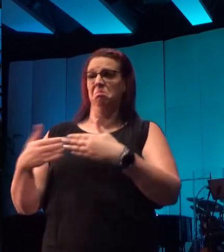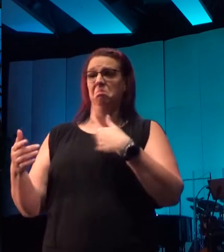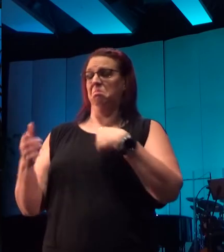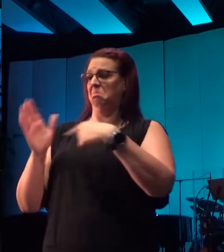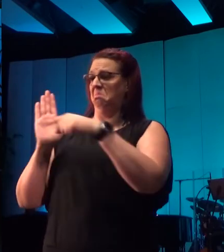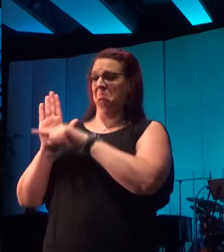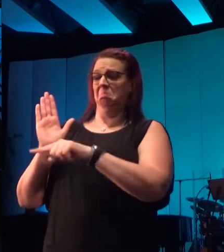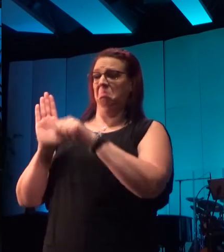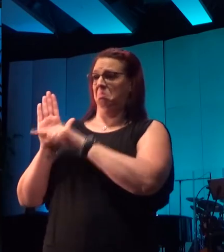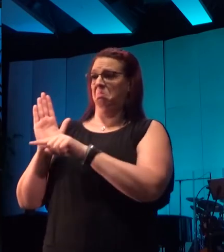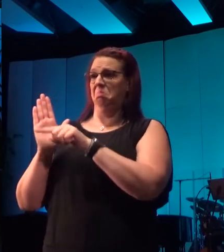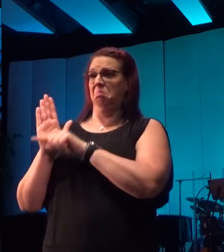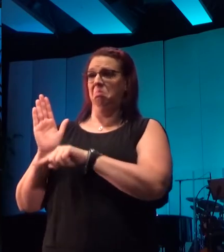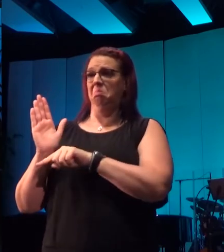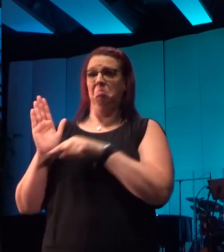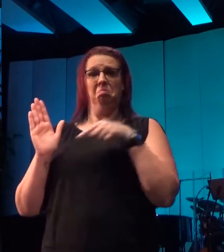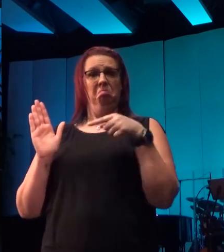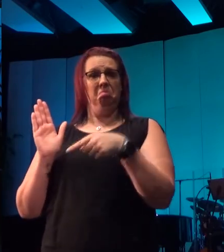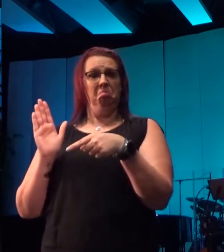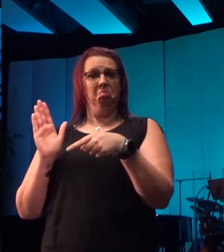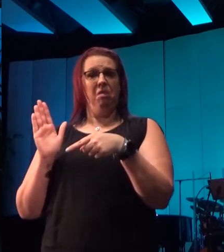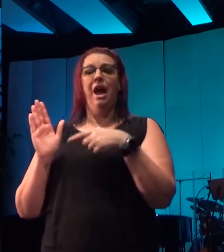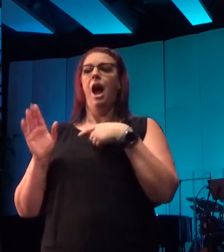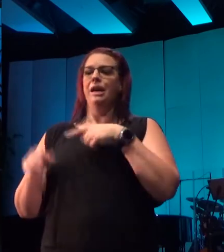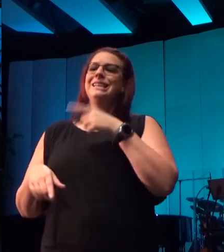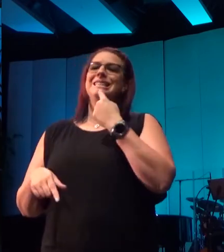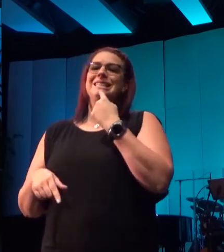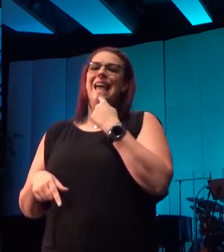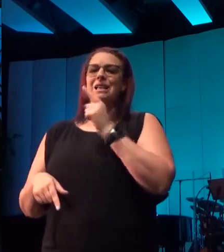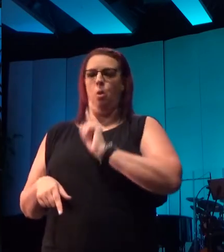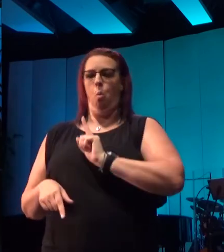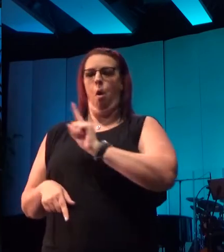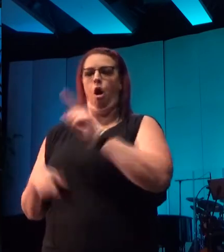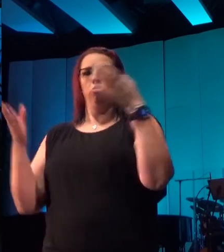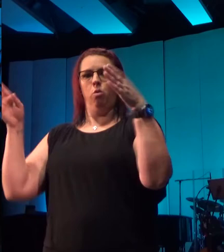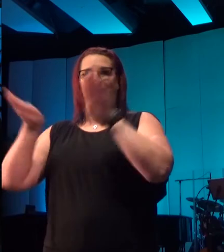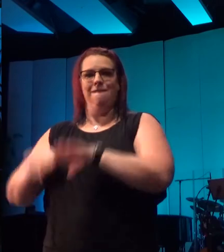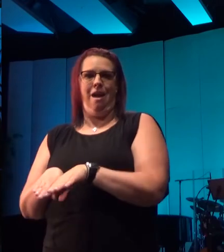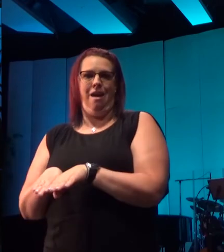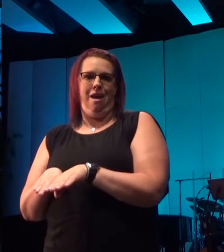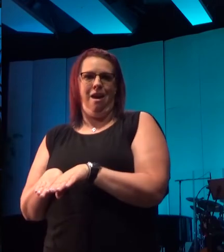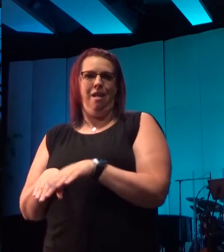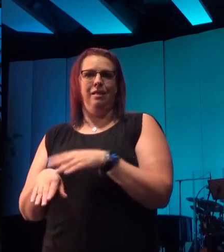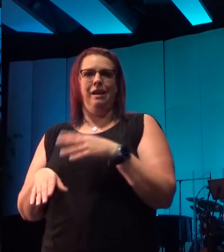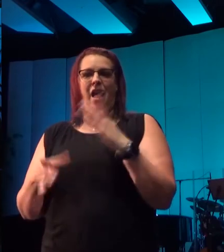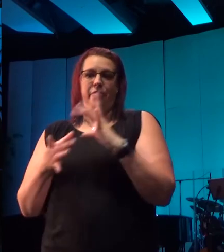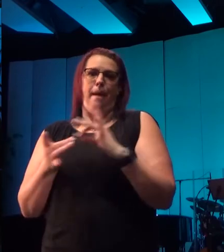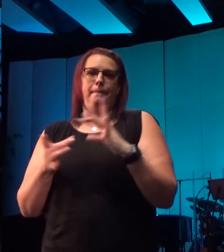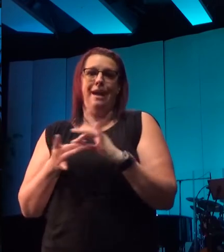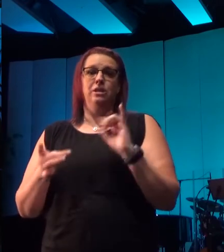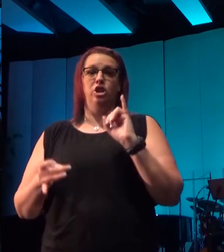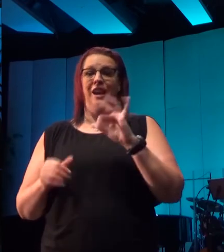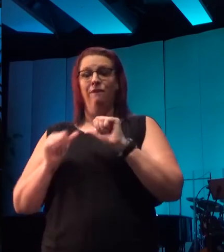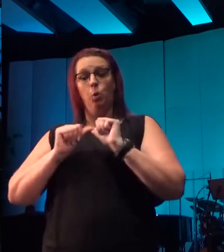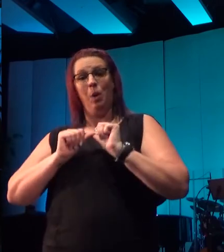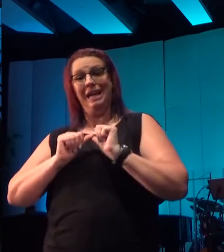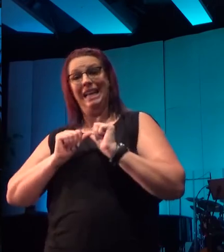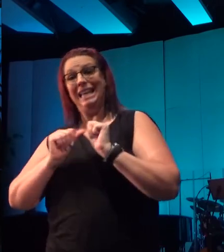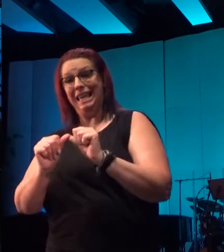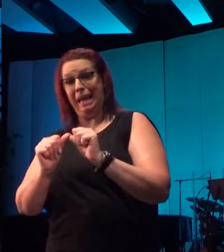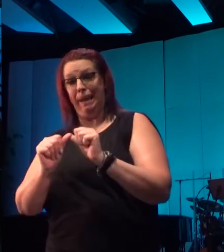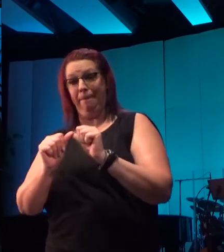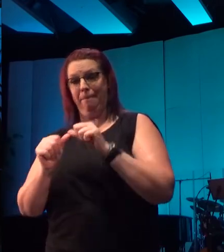the shadow. Now he says walk through, and the nice message there is if we just keep moving, don't pitch